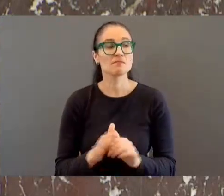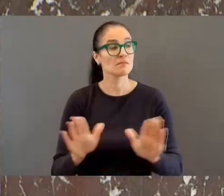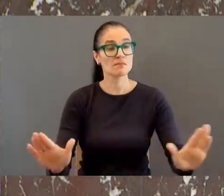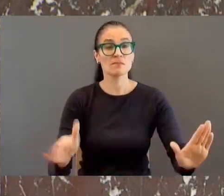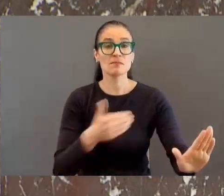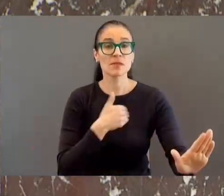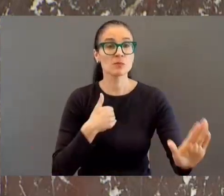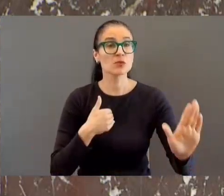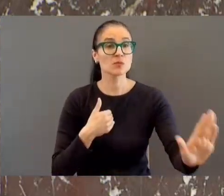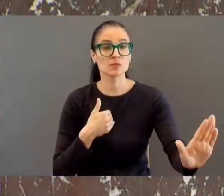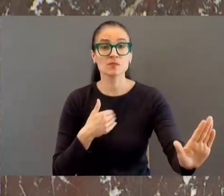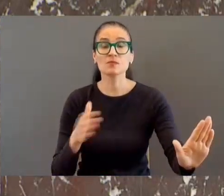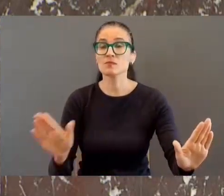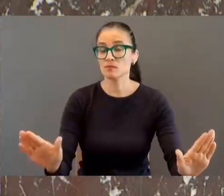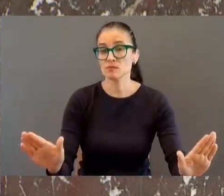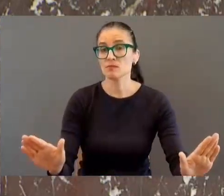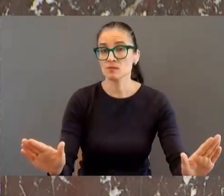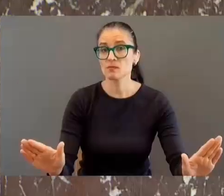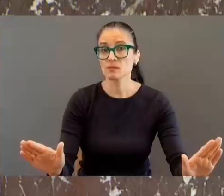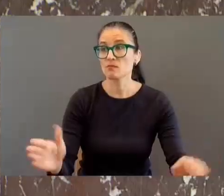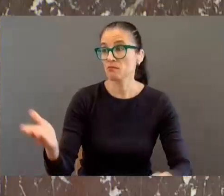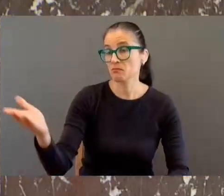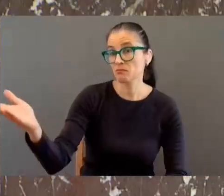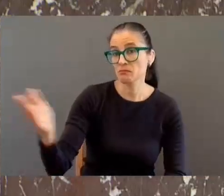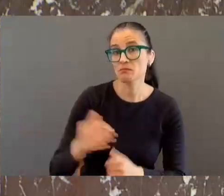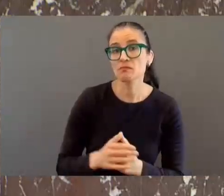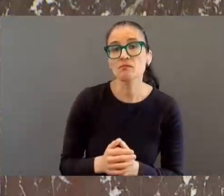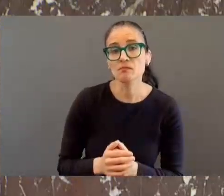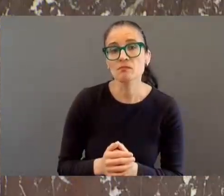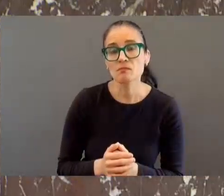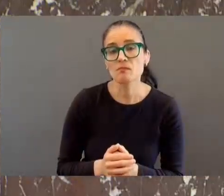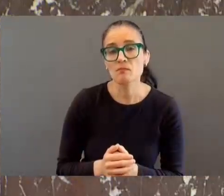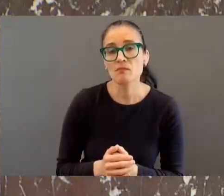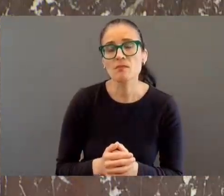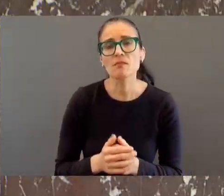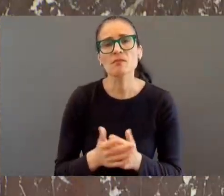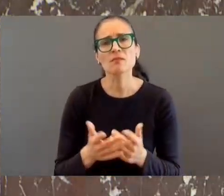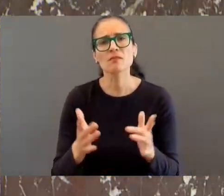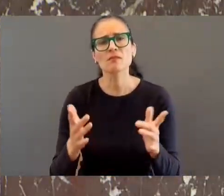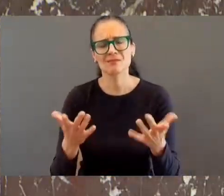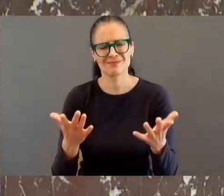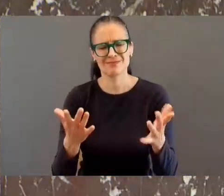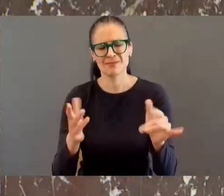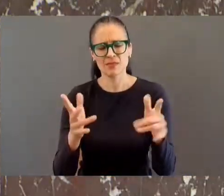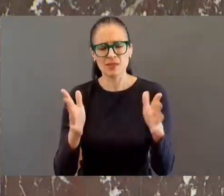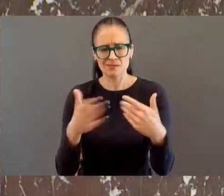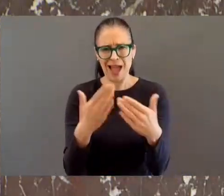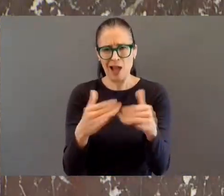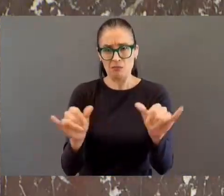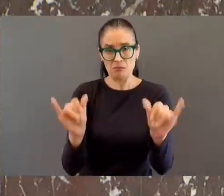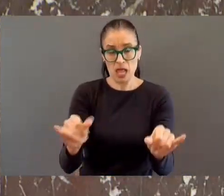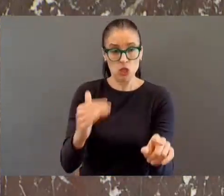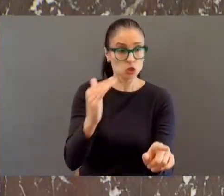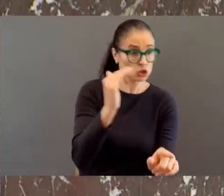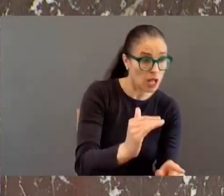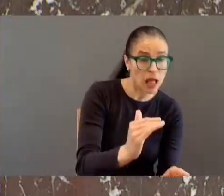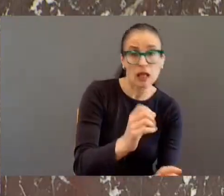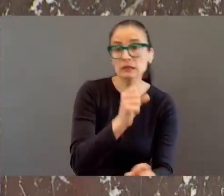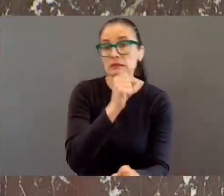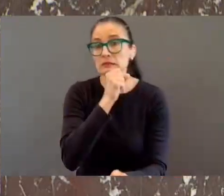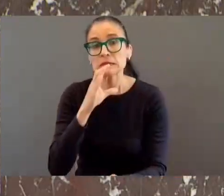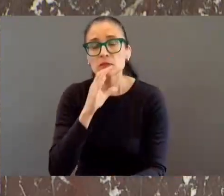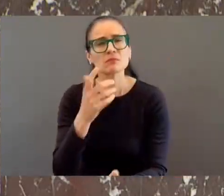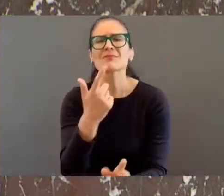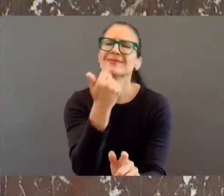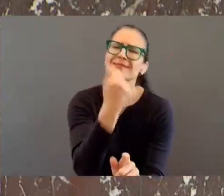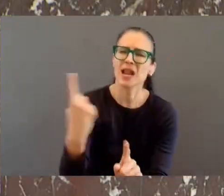please continue. Honourable Speaker, it doesn't matter if it's a child or if it's a senior. Anyone living in an encampment deserves a roof over their heads. That's why we've